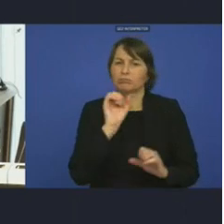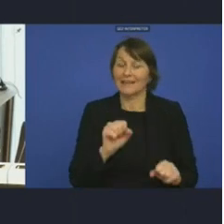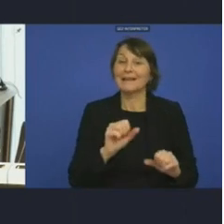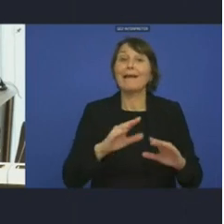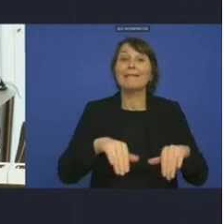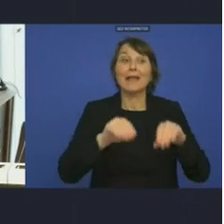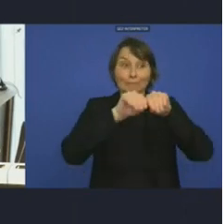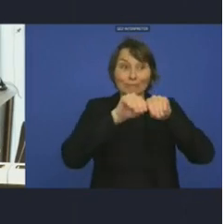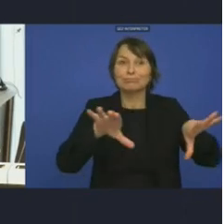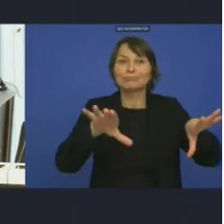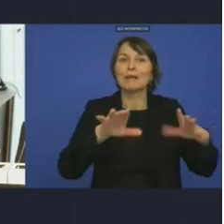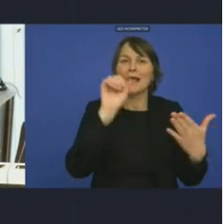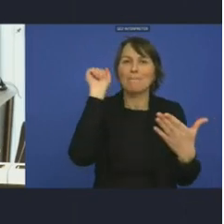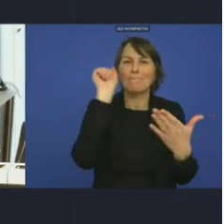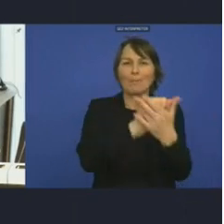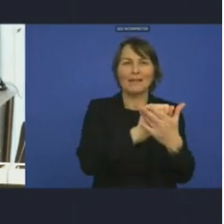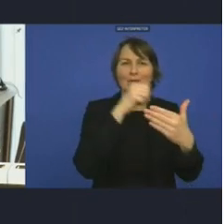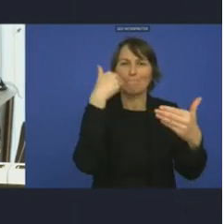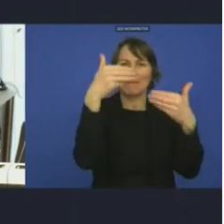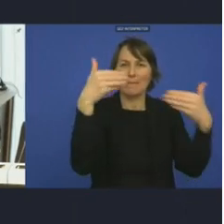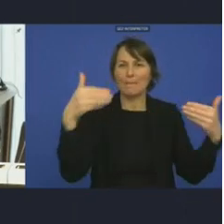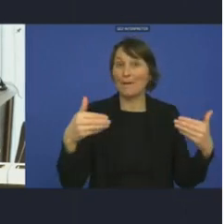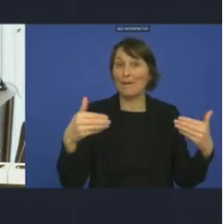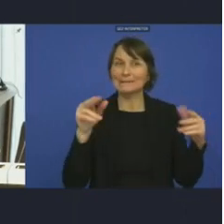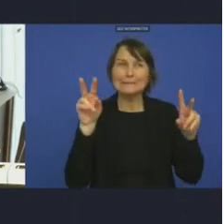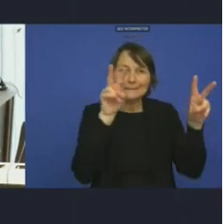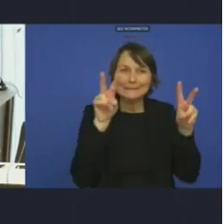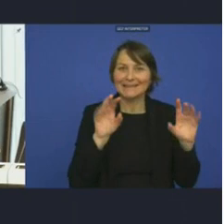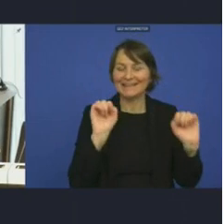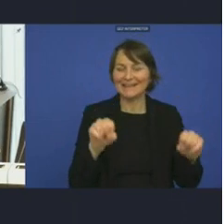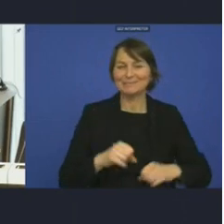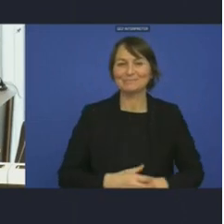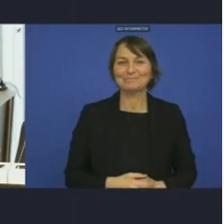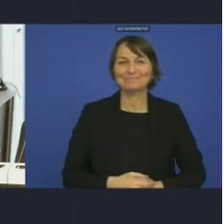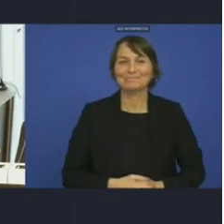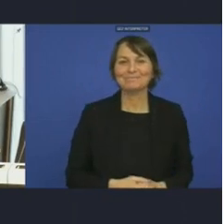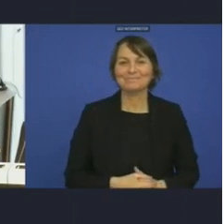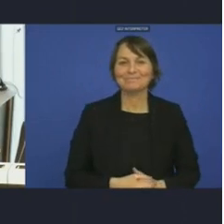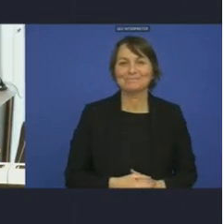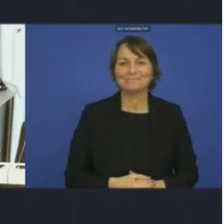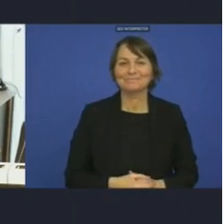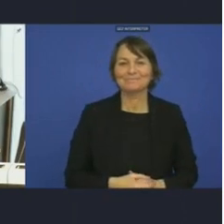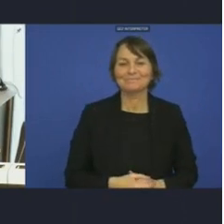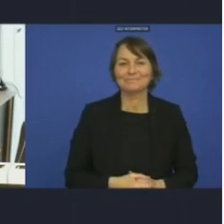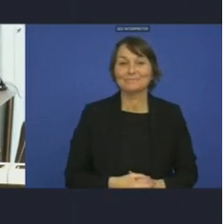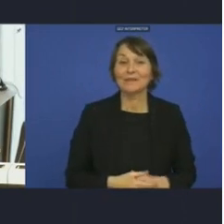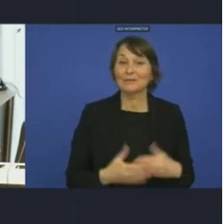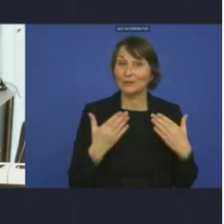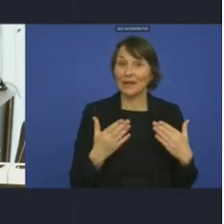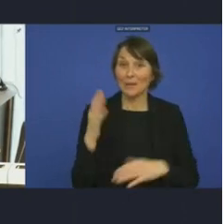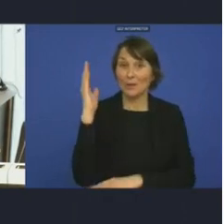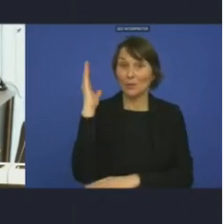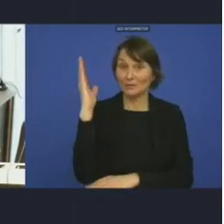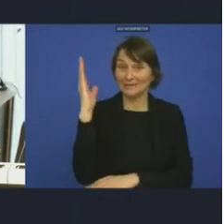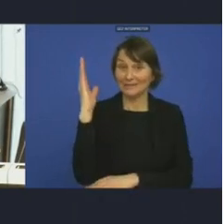according to our specification, of course. Now, my presentation is coming to a close here. You can get